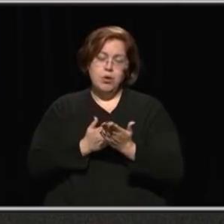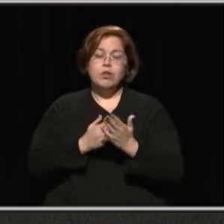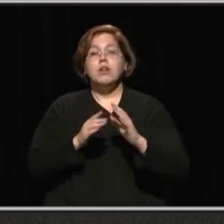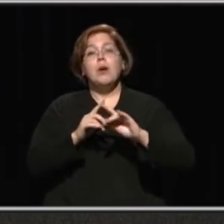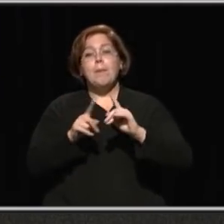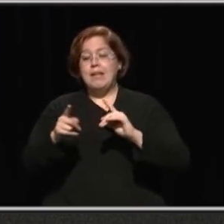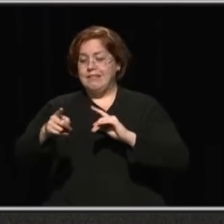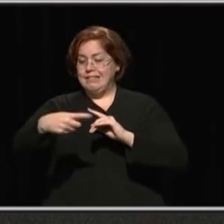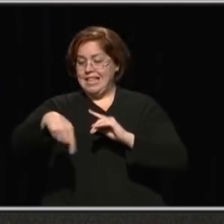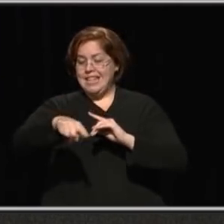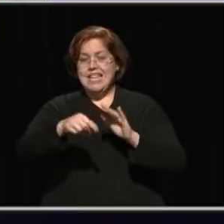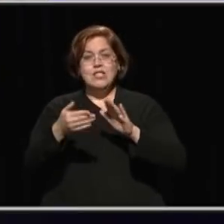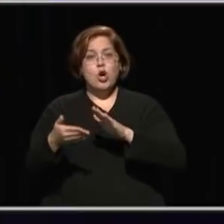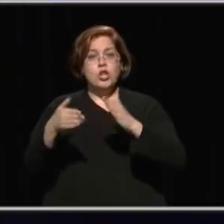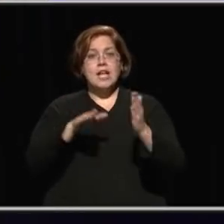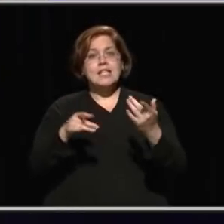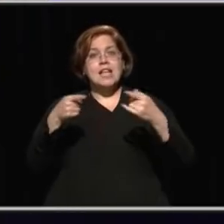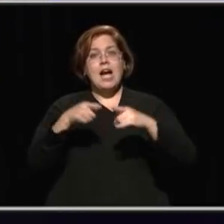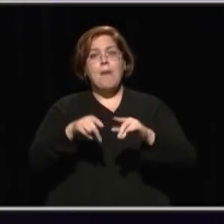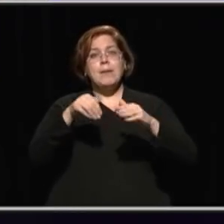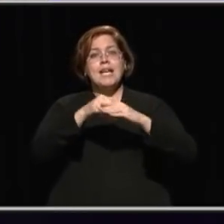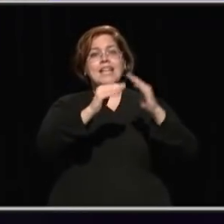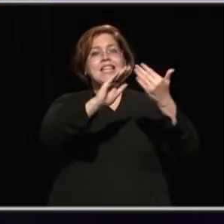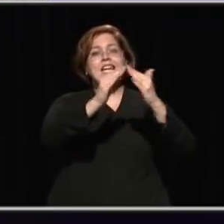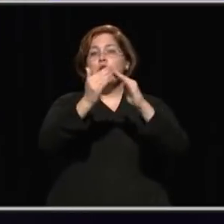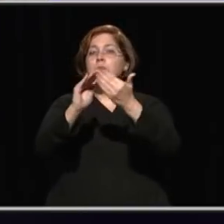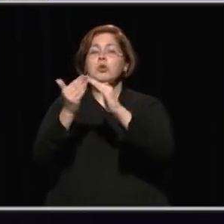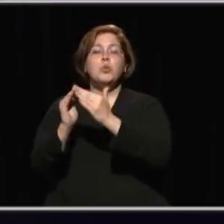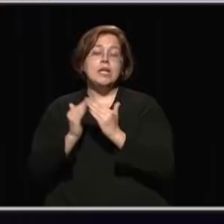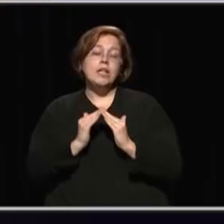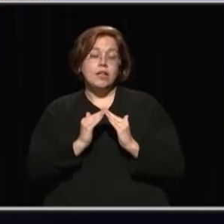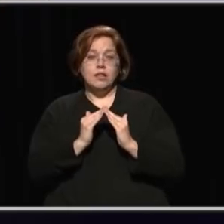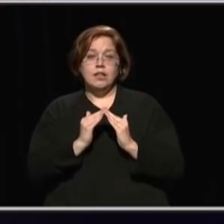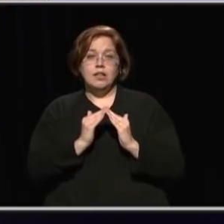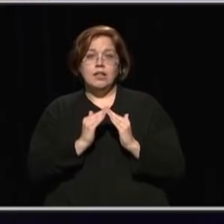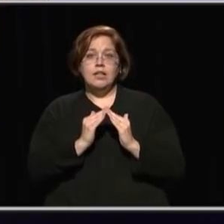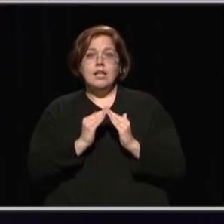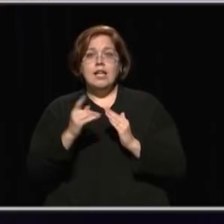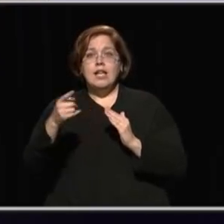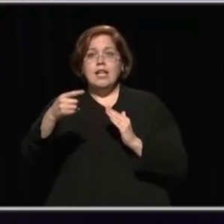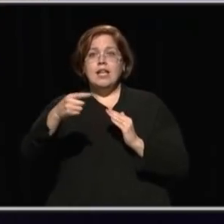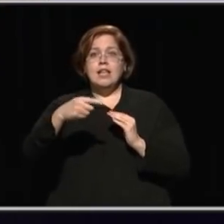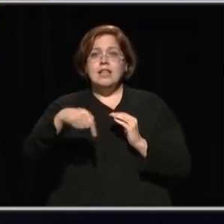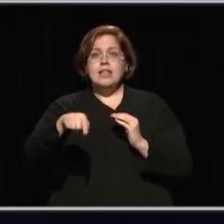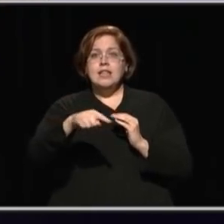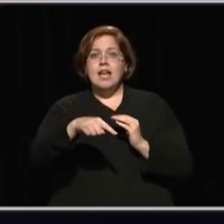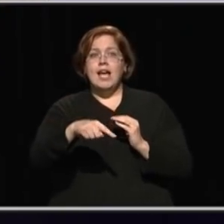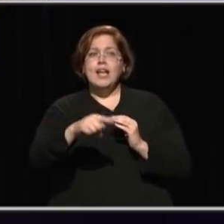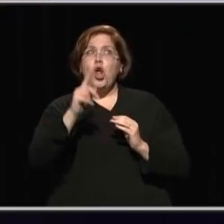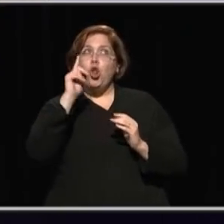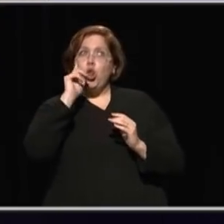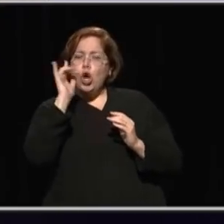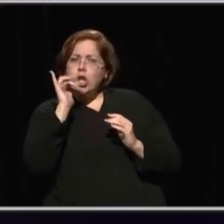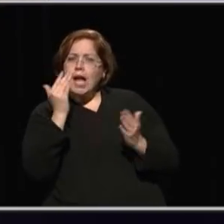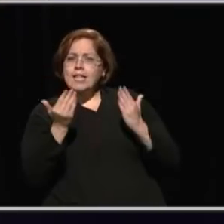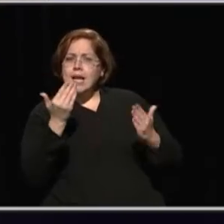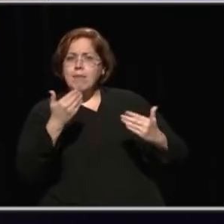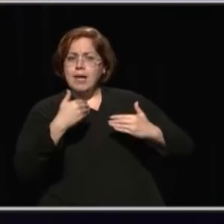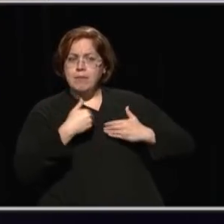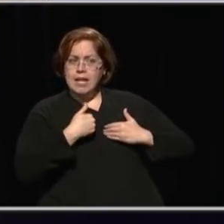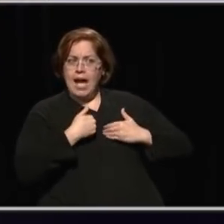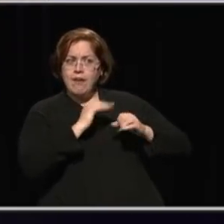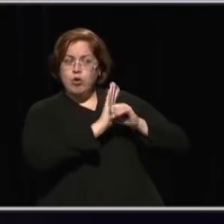are deaths that occur in our community that have symptomatology of COVID-19, but no